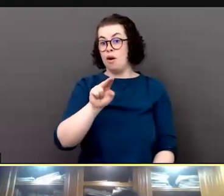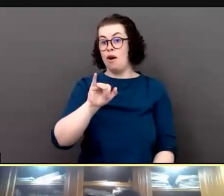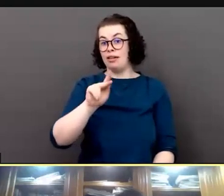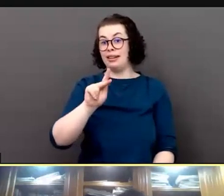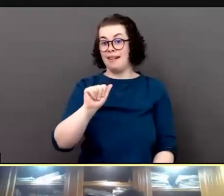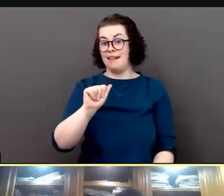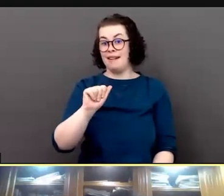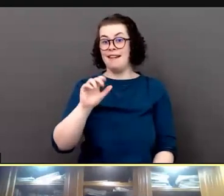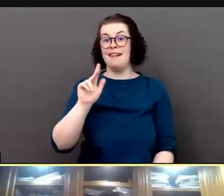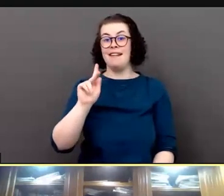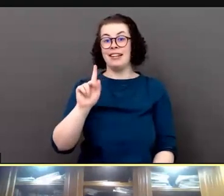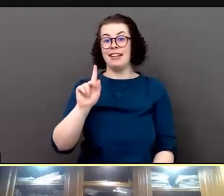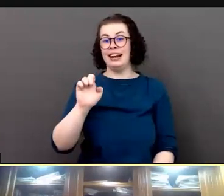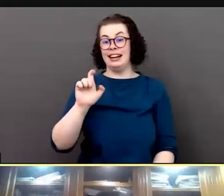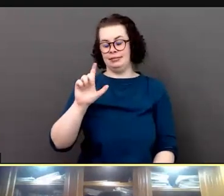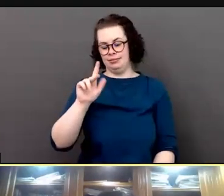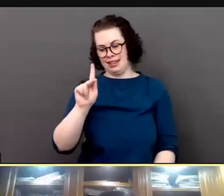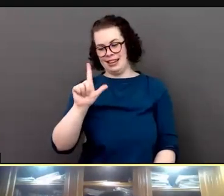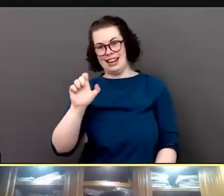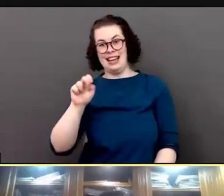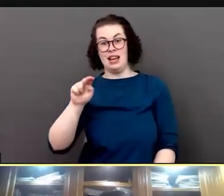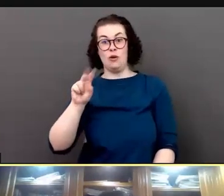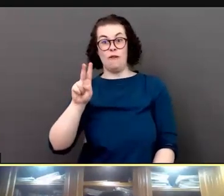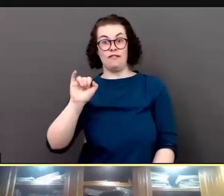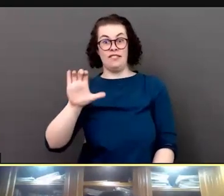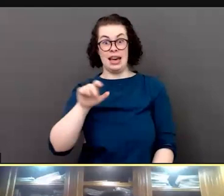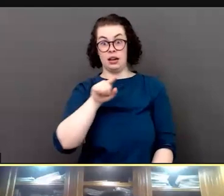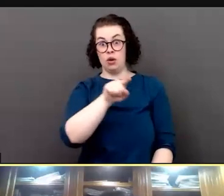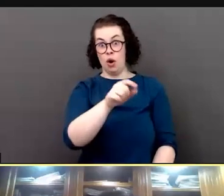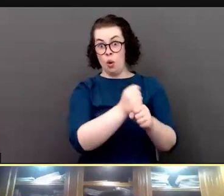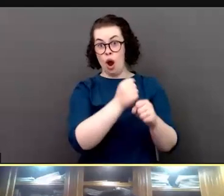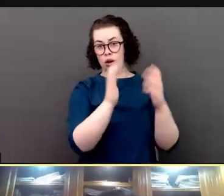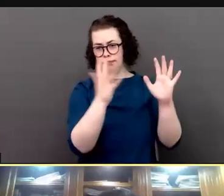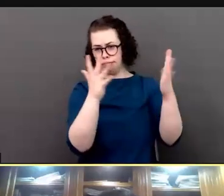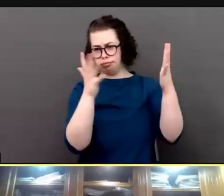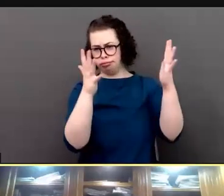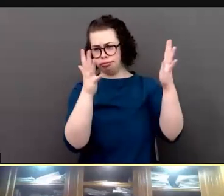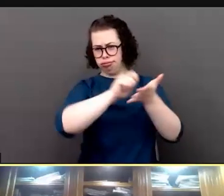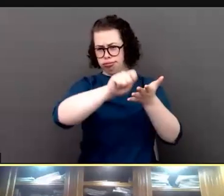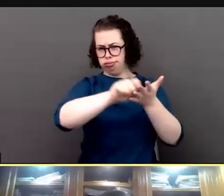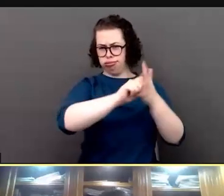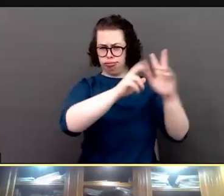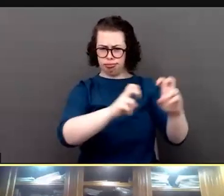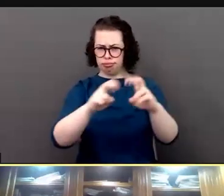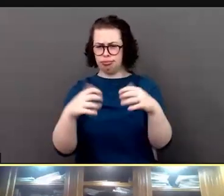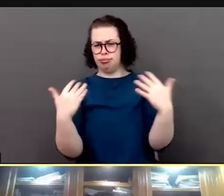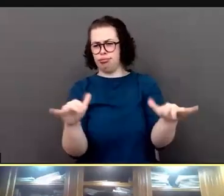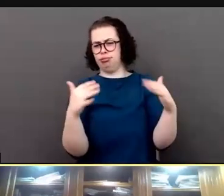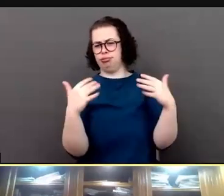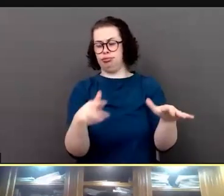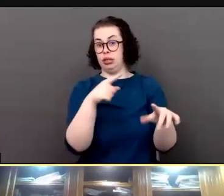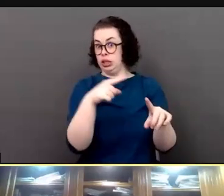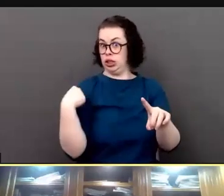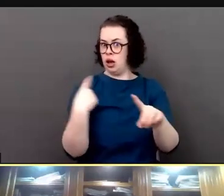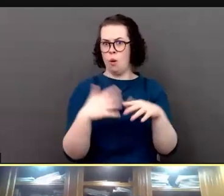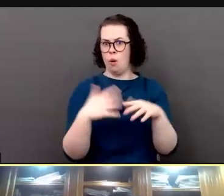from the very beginning of the work in this first phase, working very hard to have